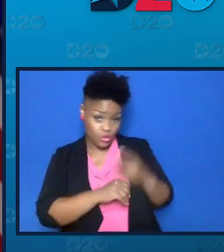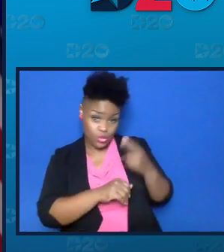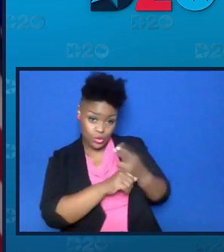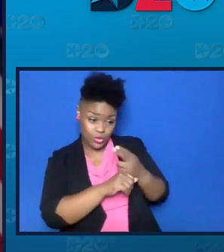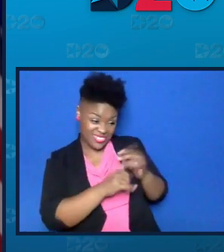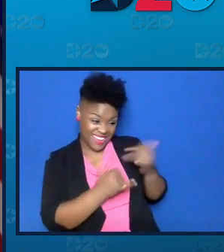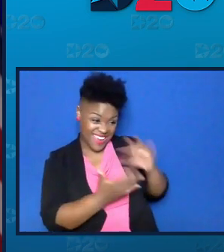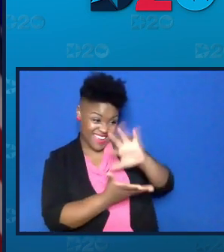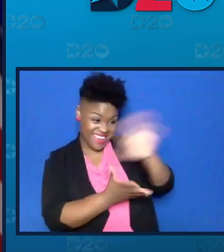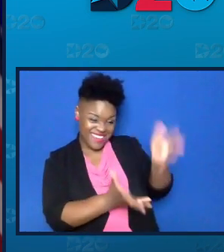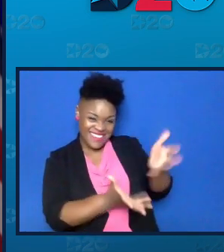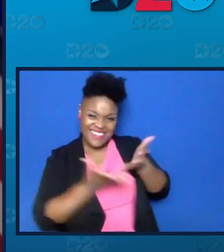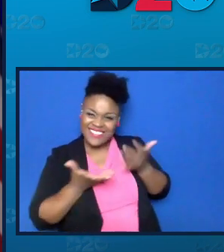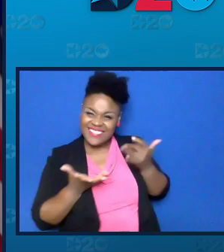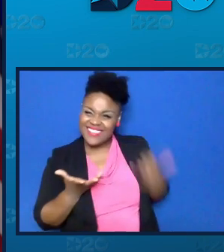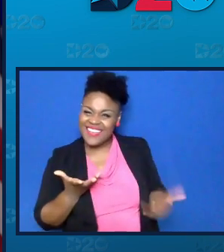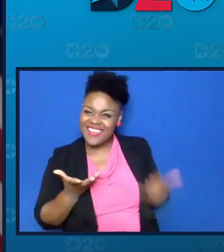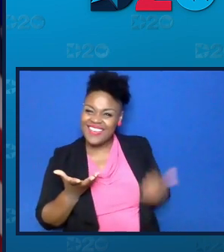too long.